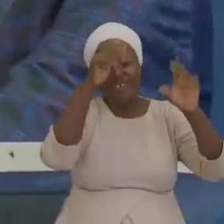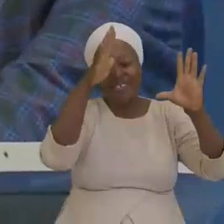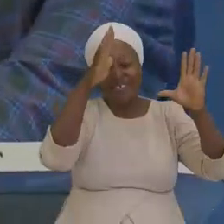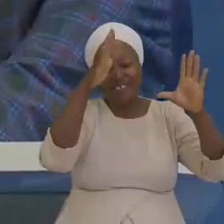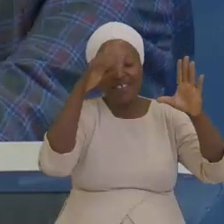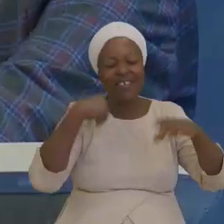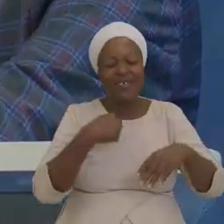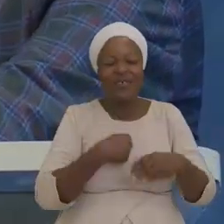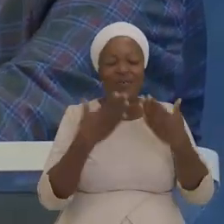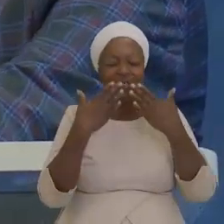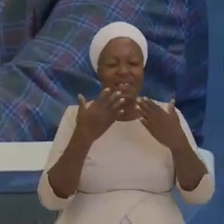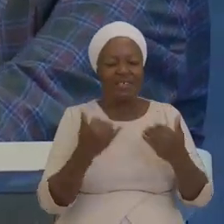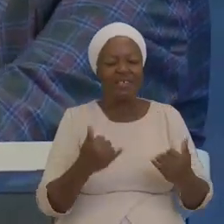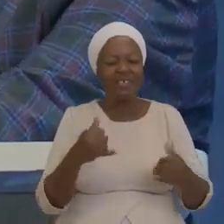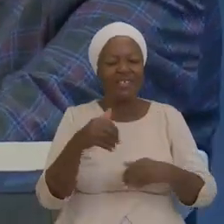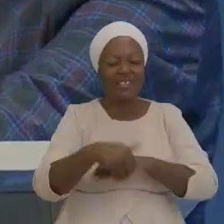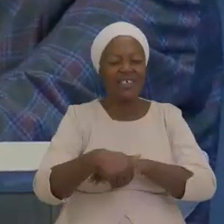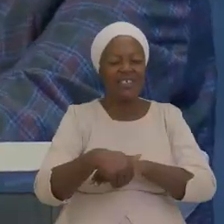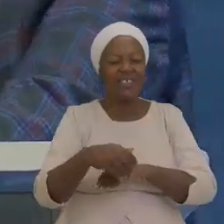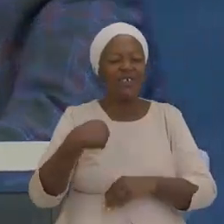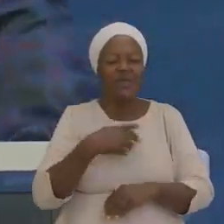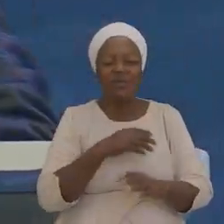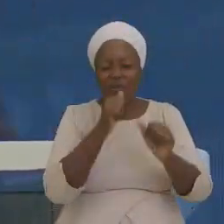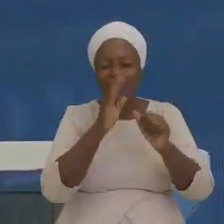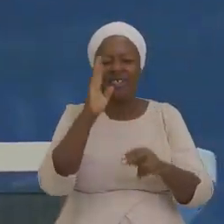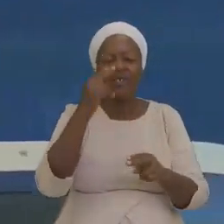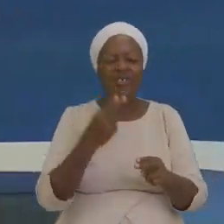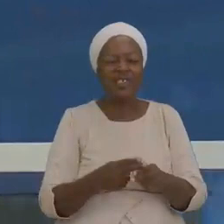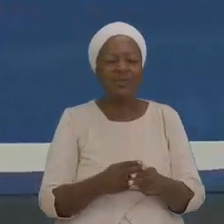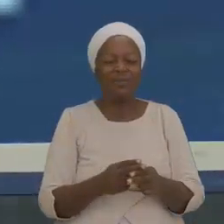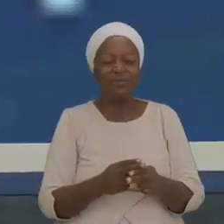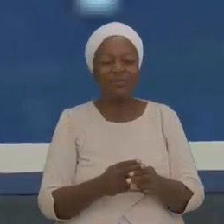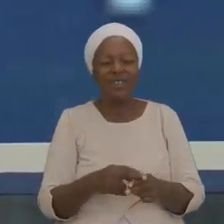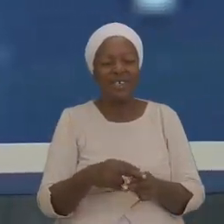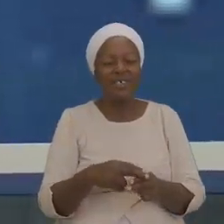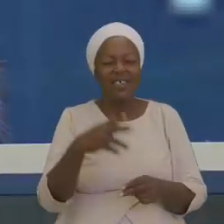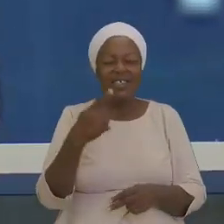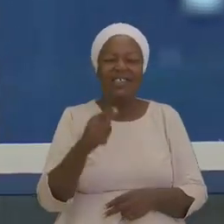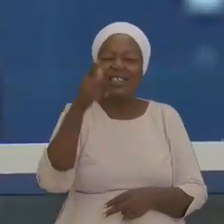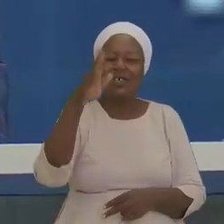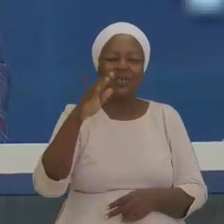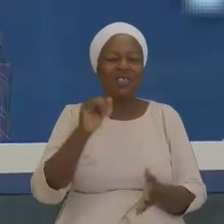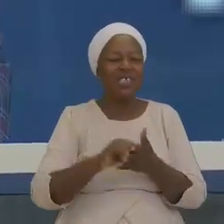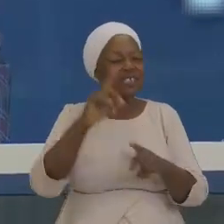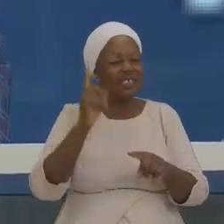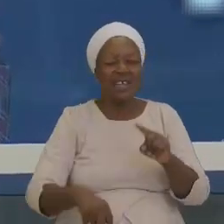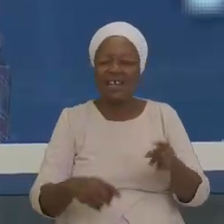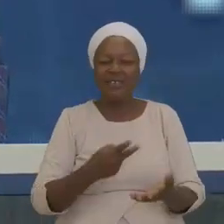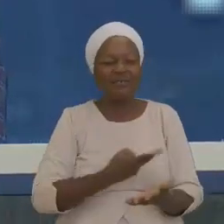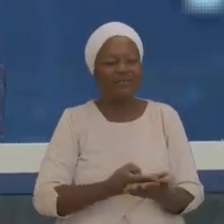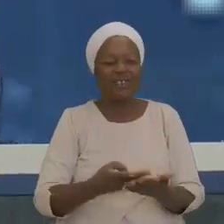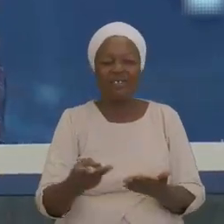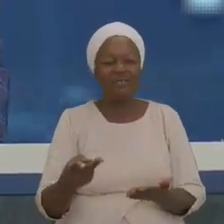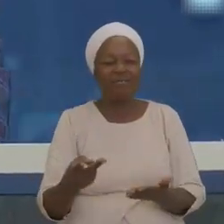thank you tonight. We bless your name. The God that cannot fail.